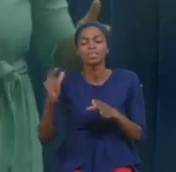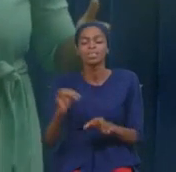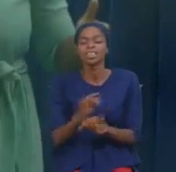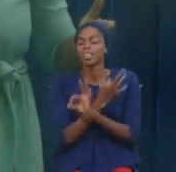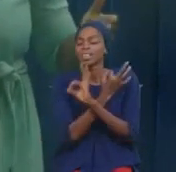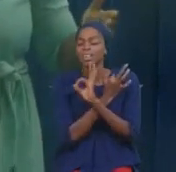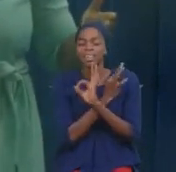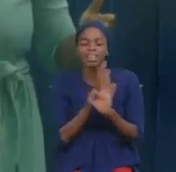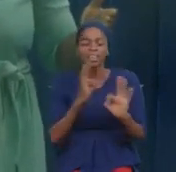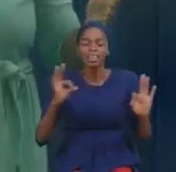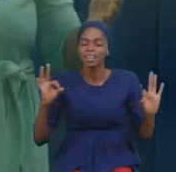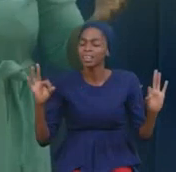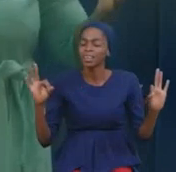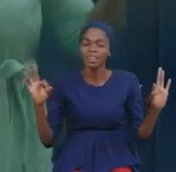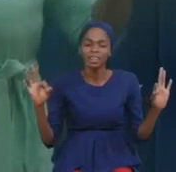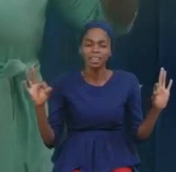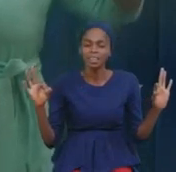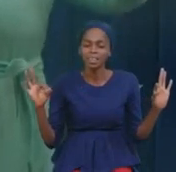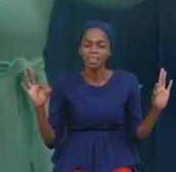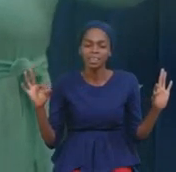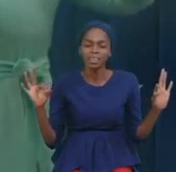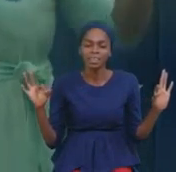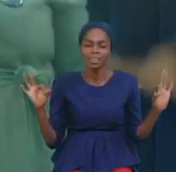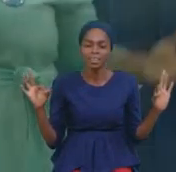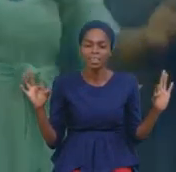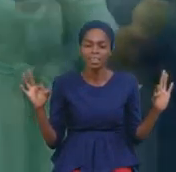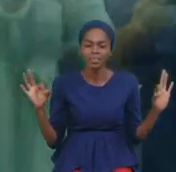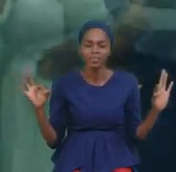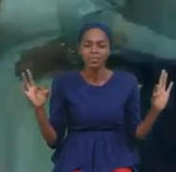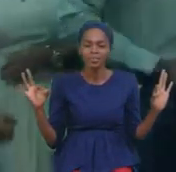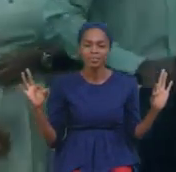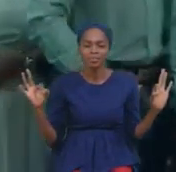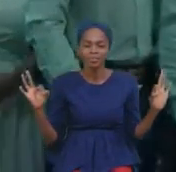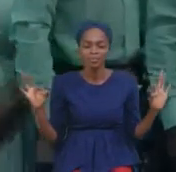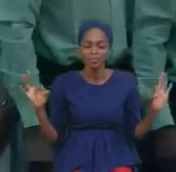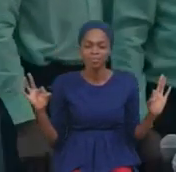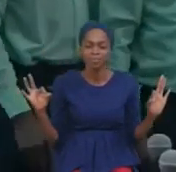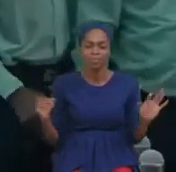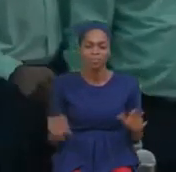I'm totally free from my past. Totally free from my chains.